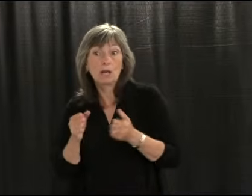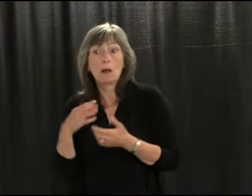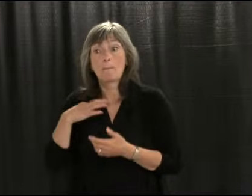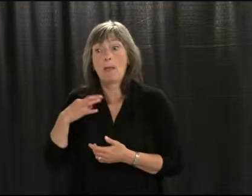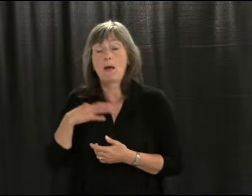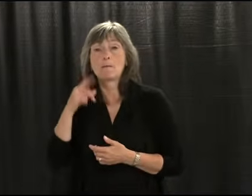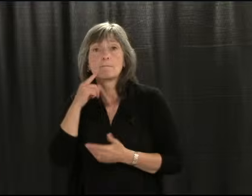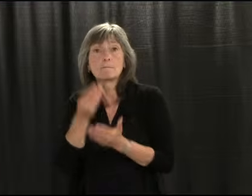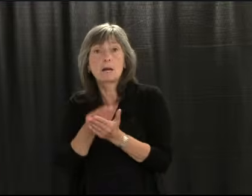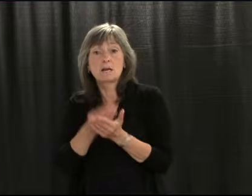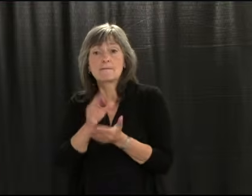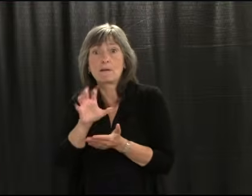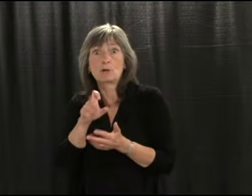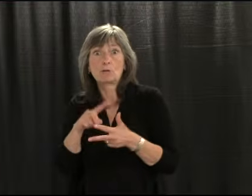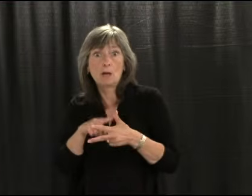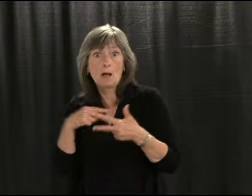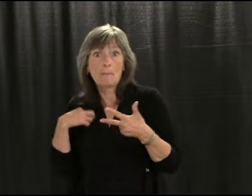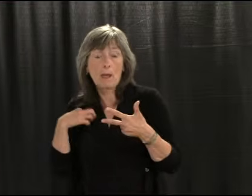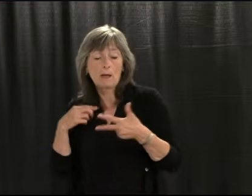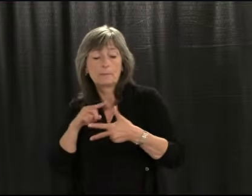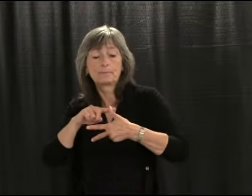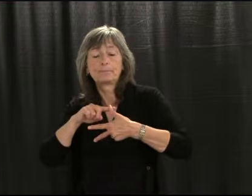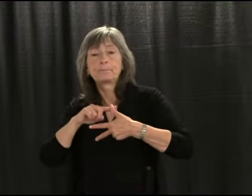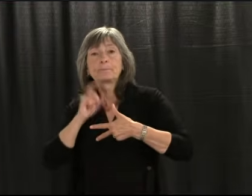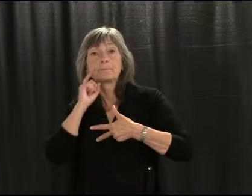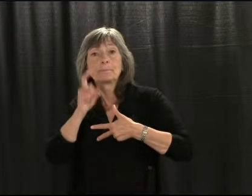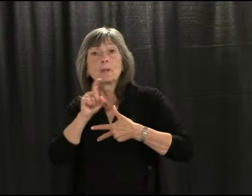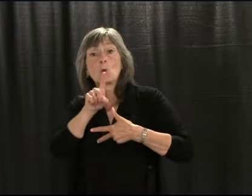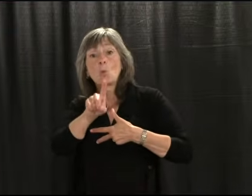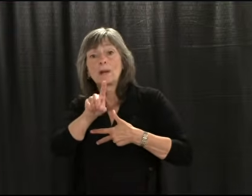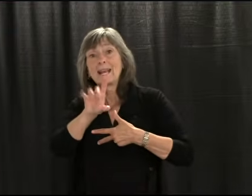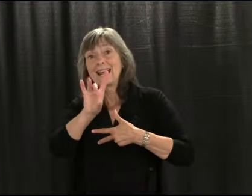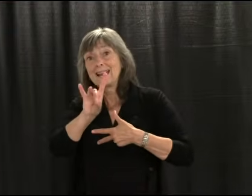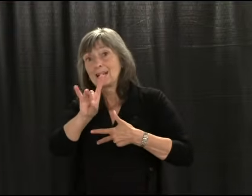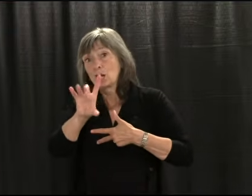apply. You can call